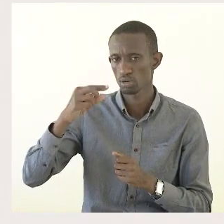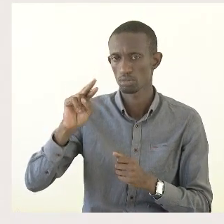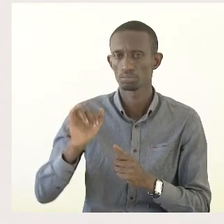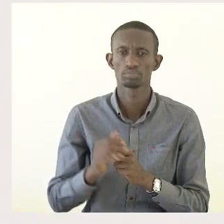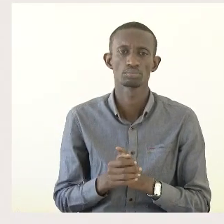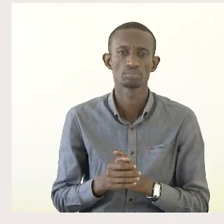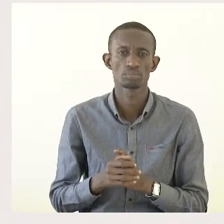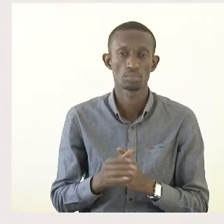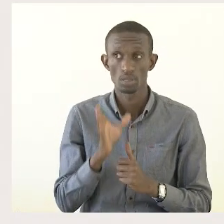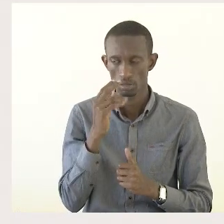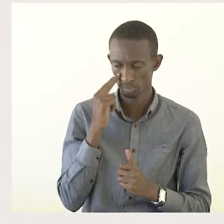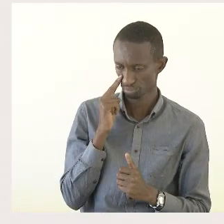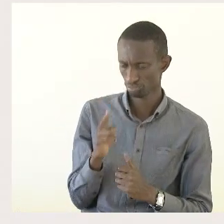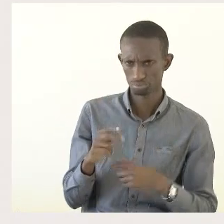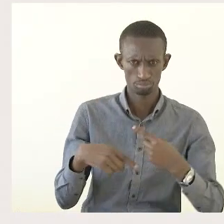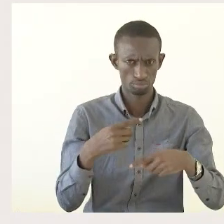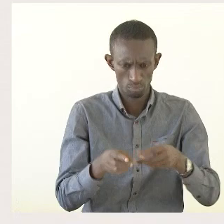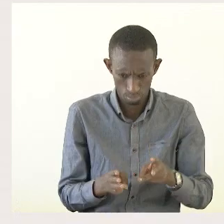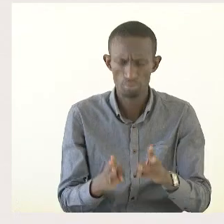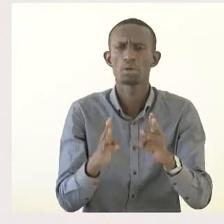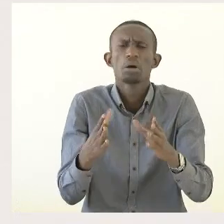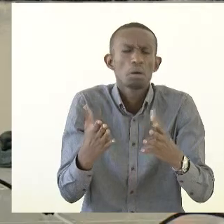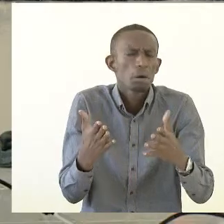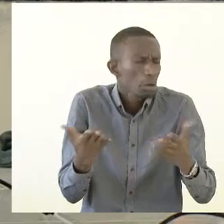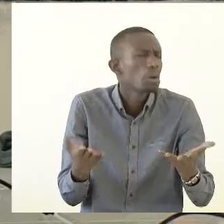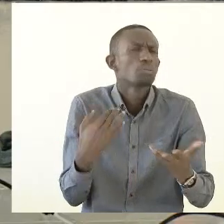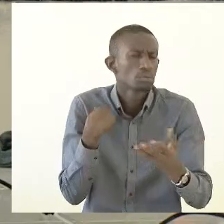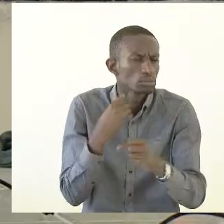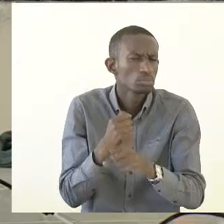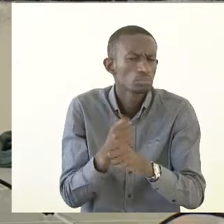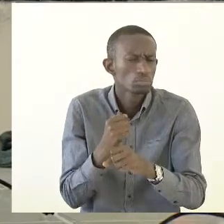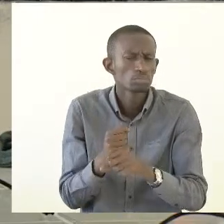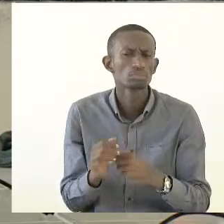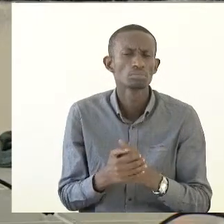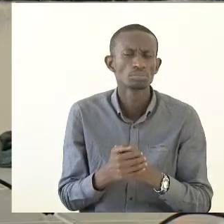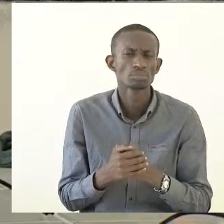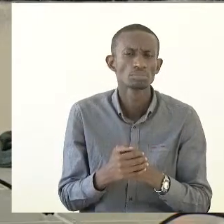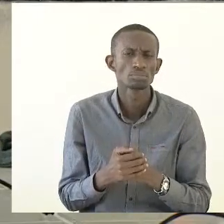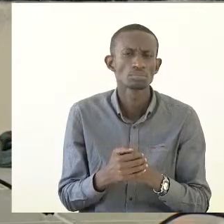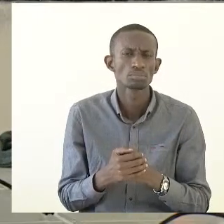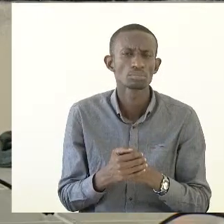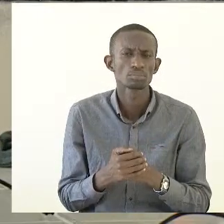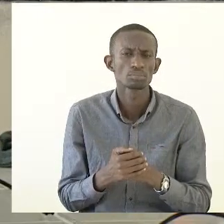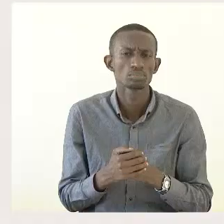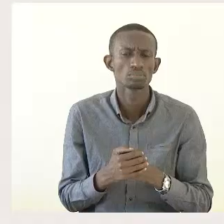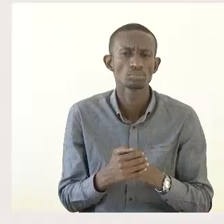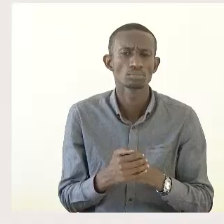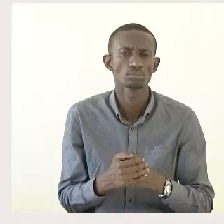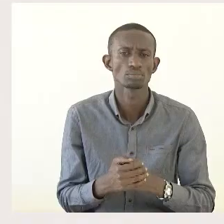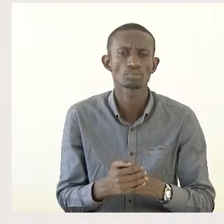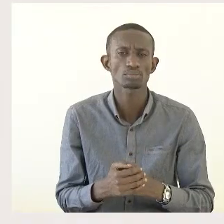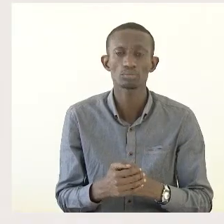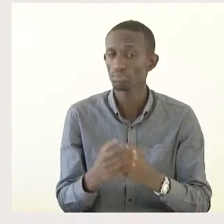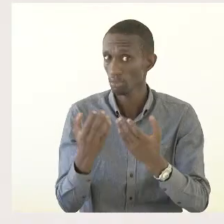the procedures now. How do I conduct that practical lesson? You put 2 milliliters